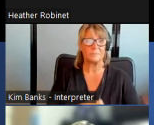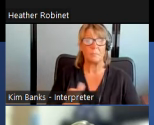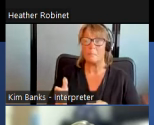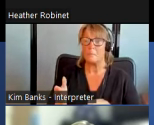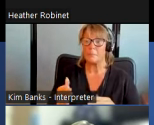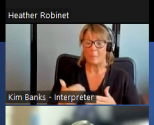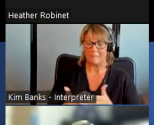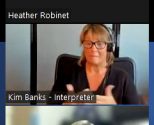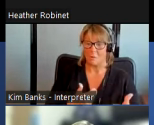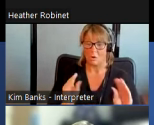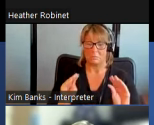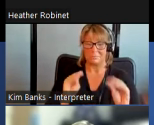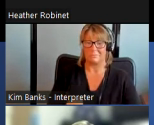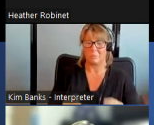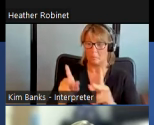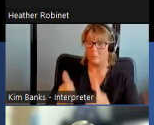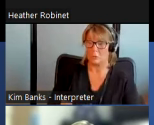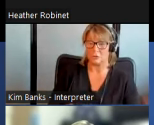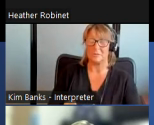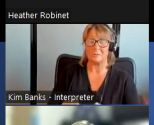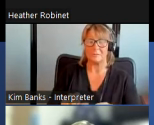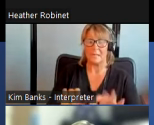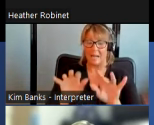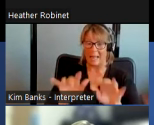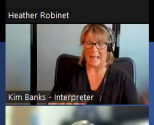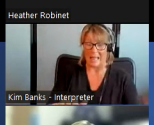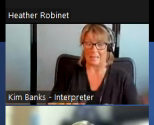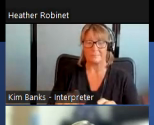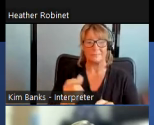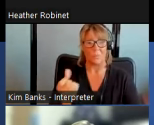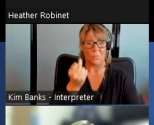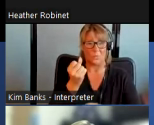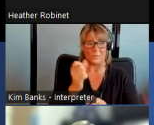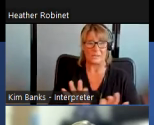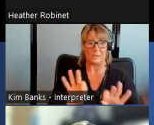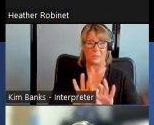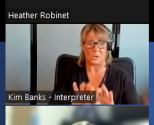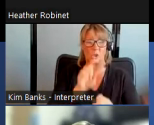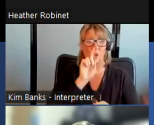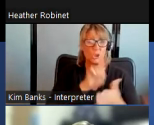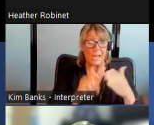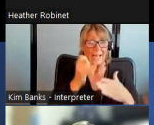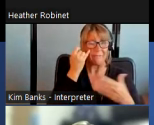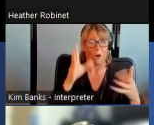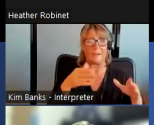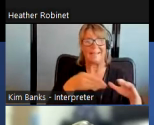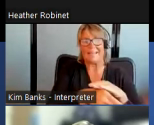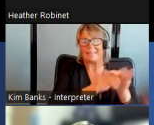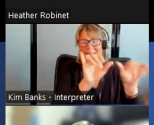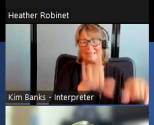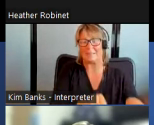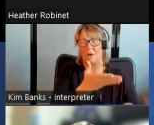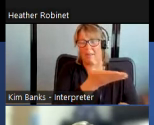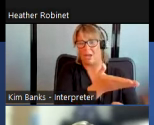system, it's really important to make sure that they're not already there. This